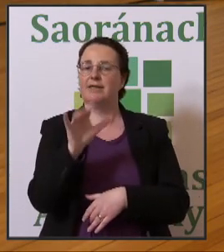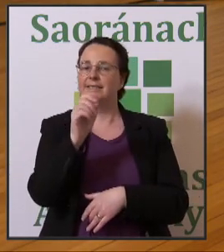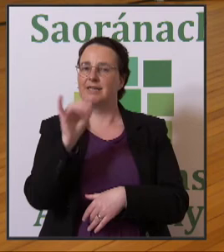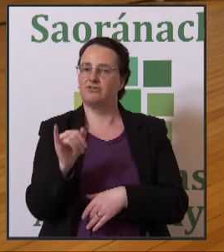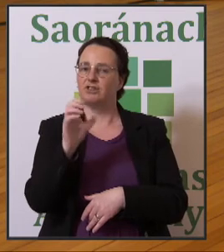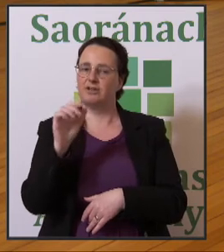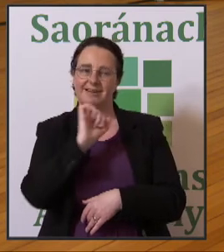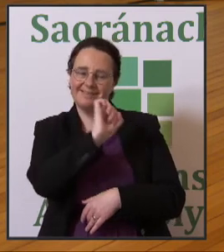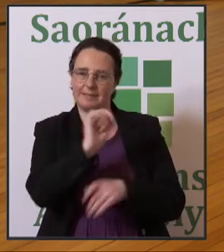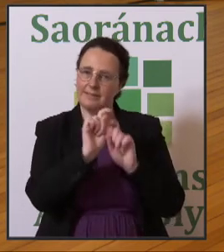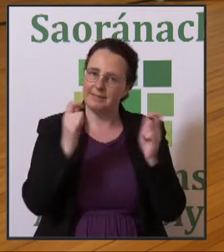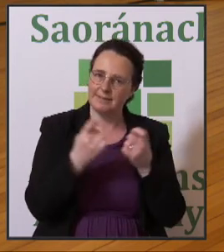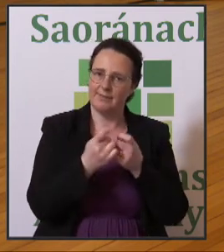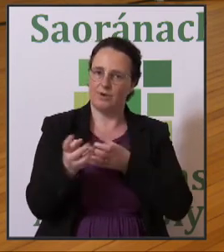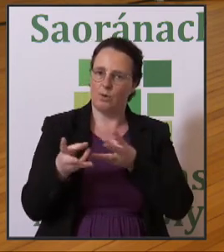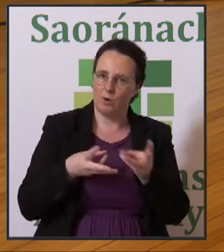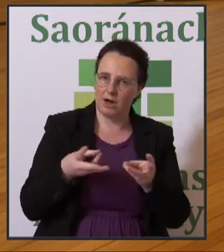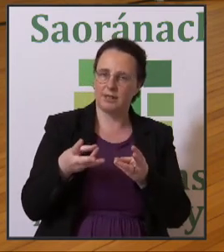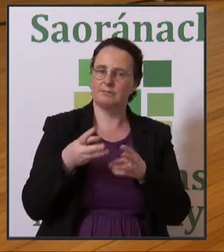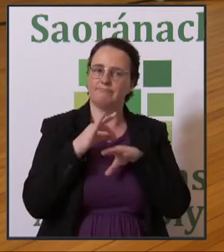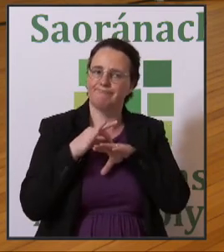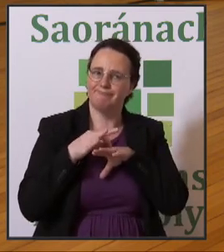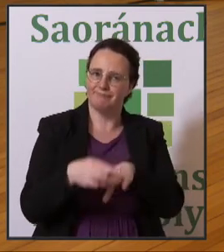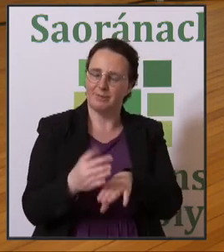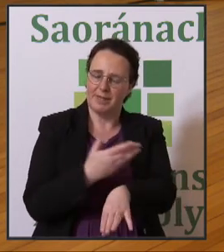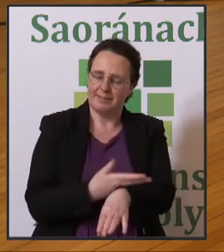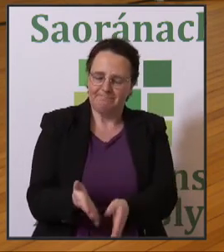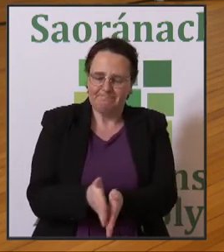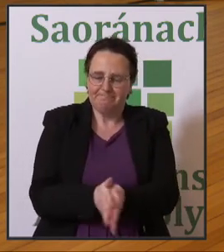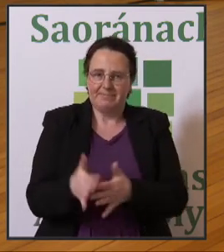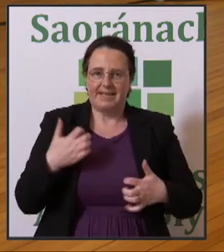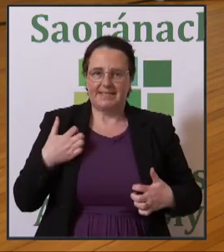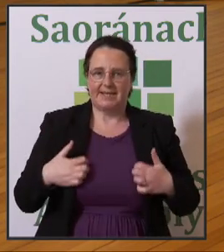his team for their work and guidance as we begin this exciting journey.